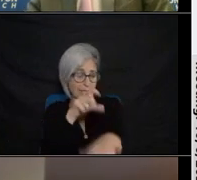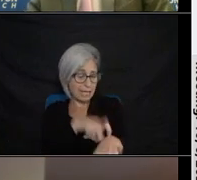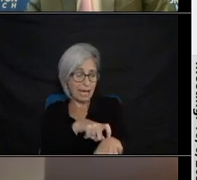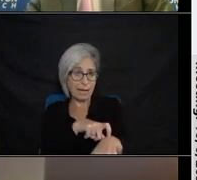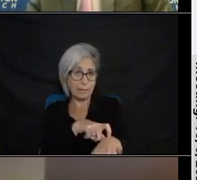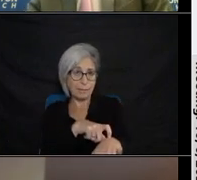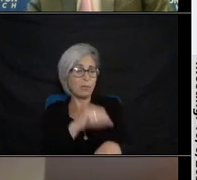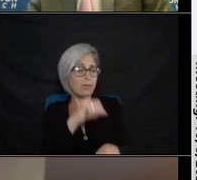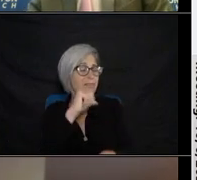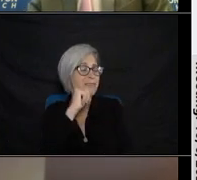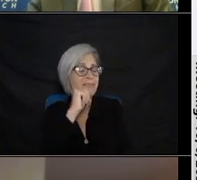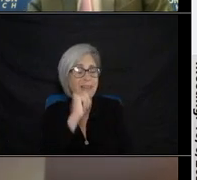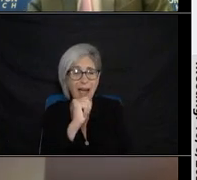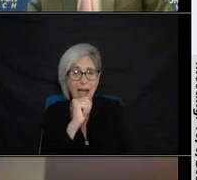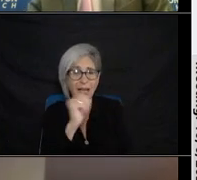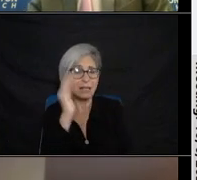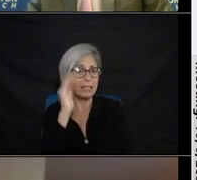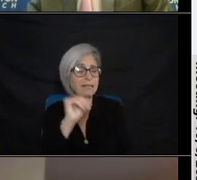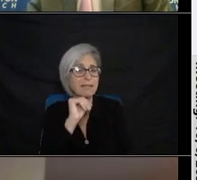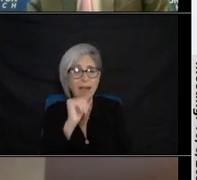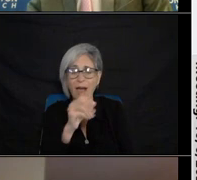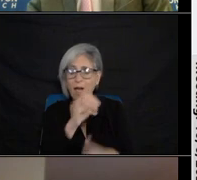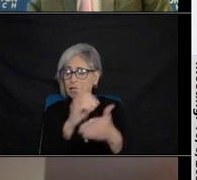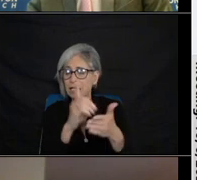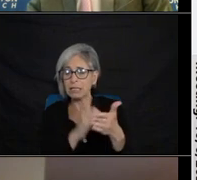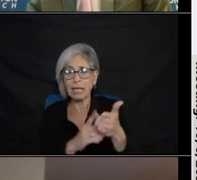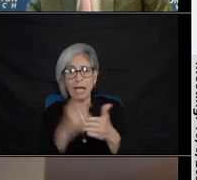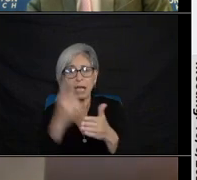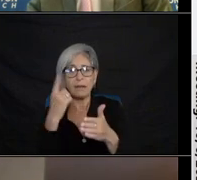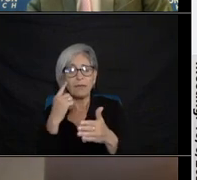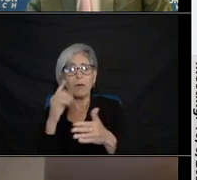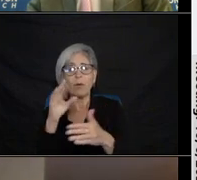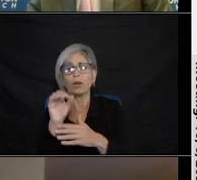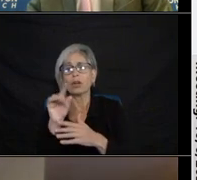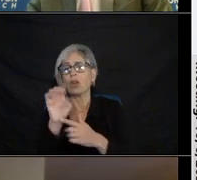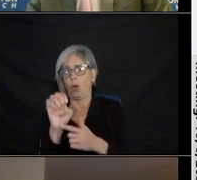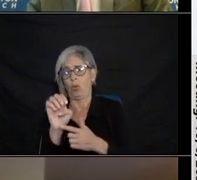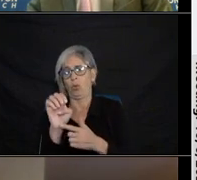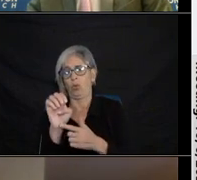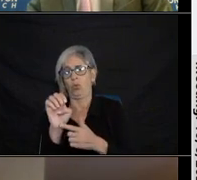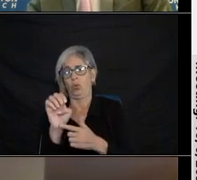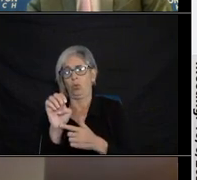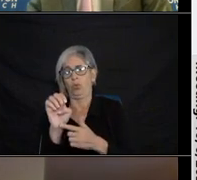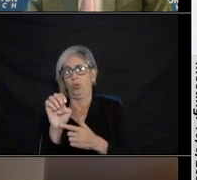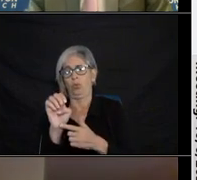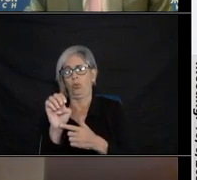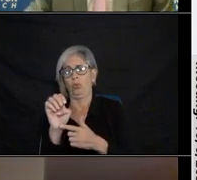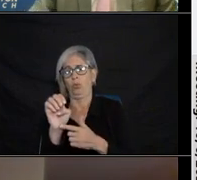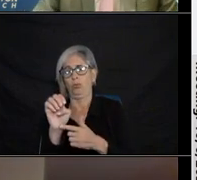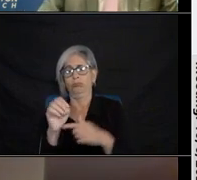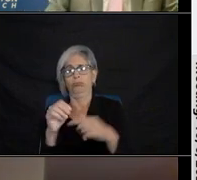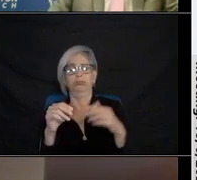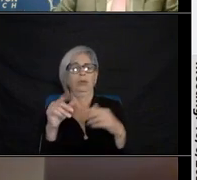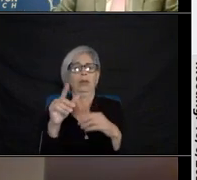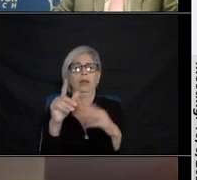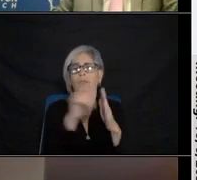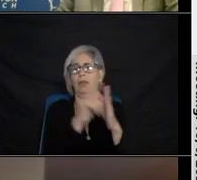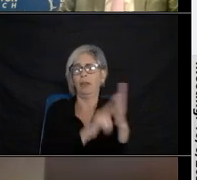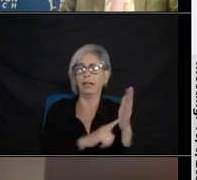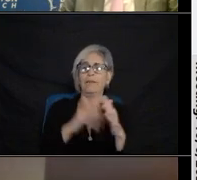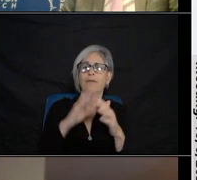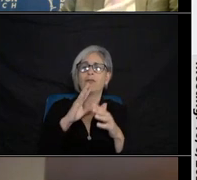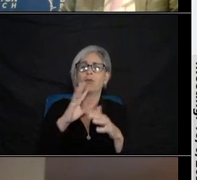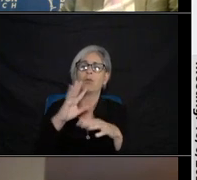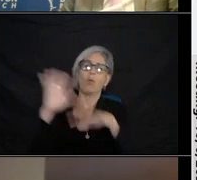it was not and is not designed to current code. The mitigation of the rainwater and